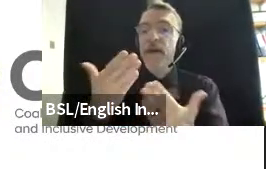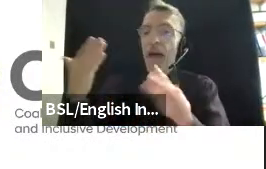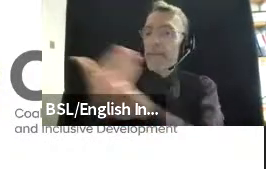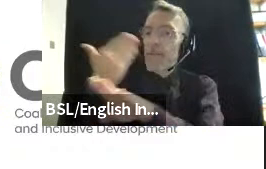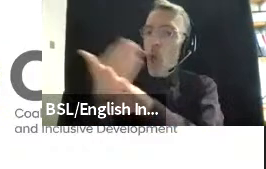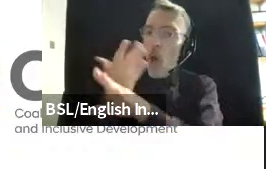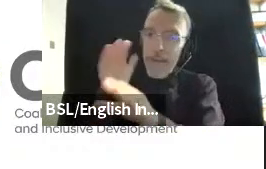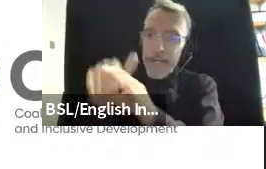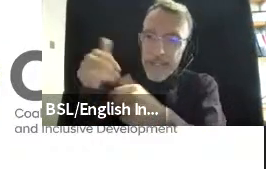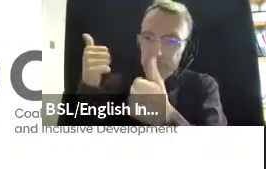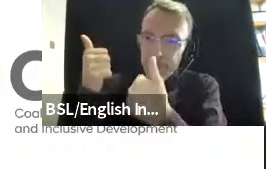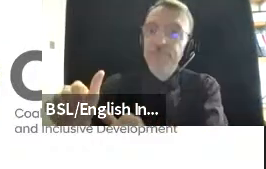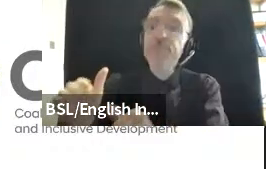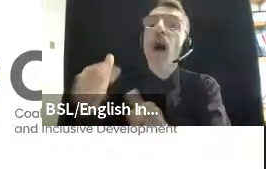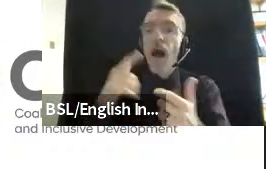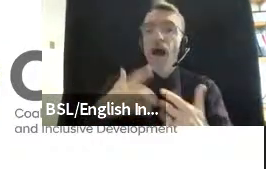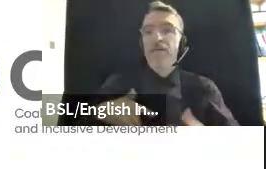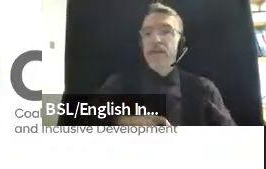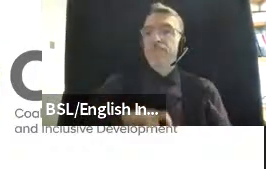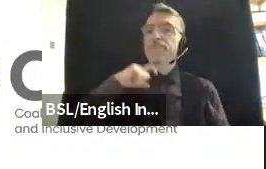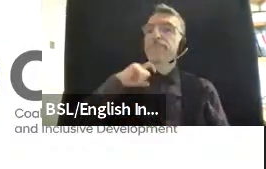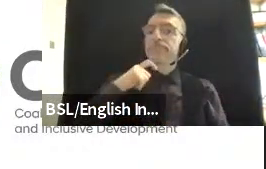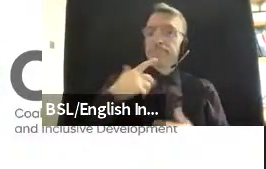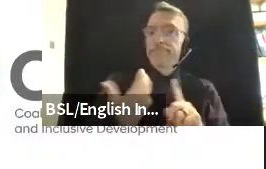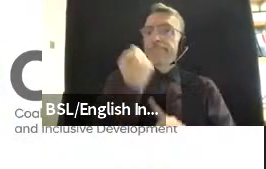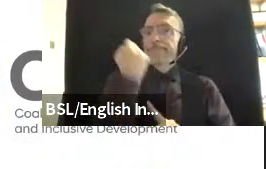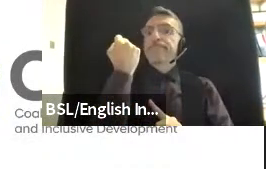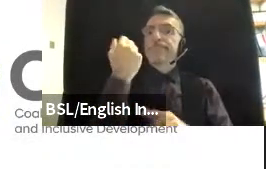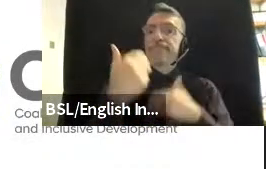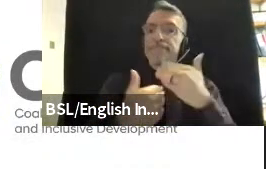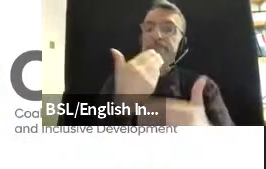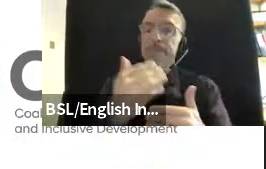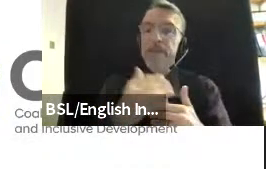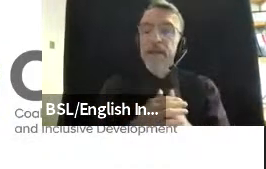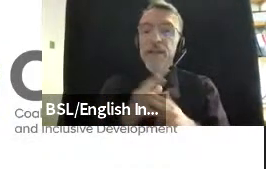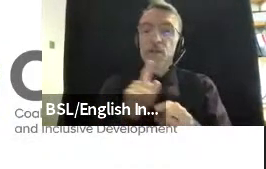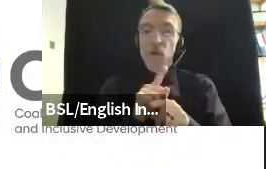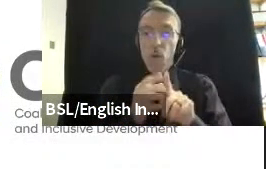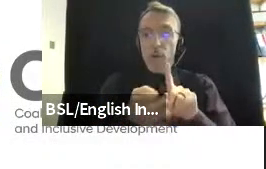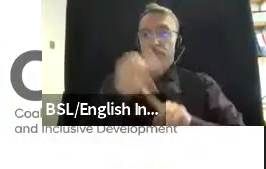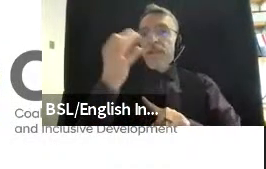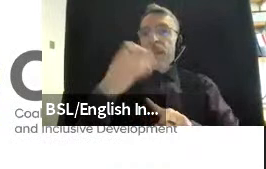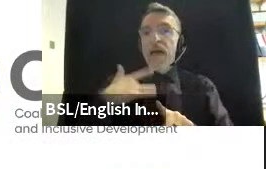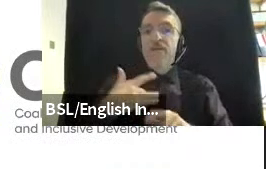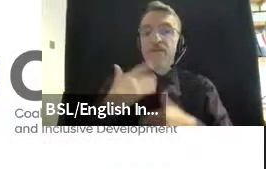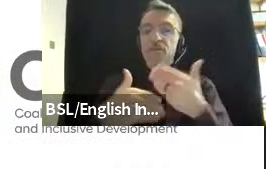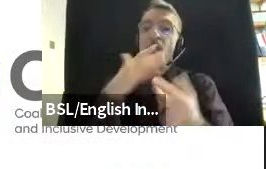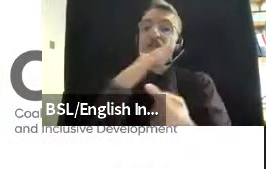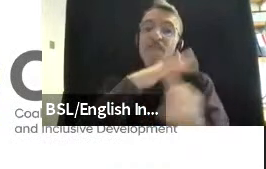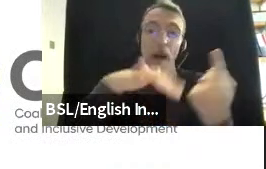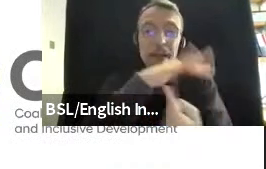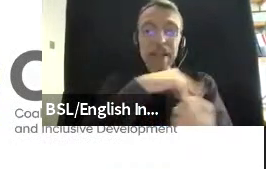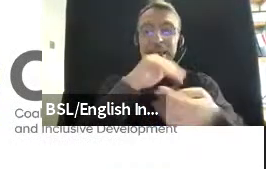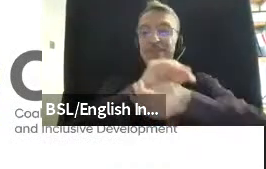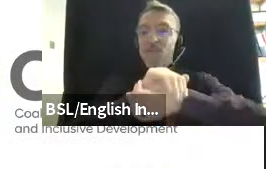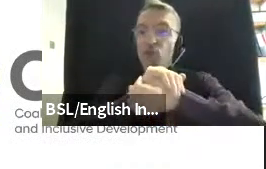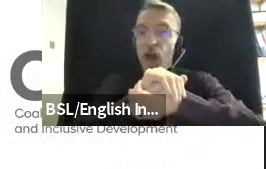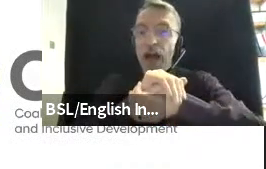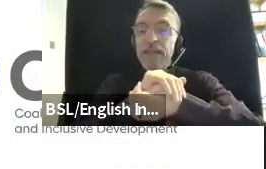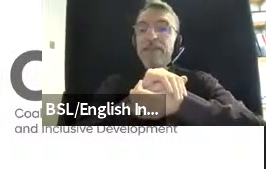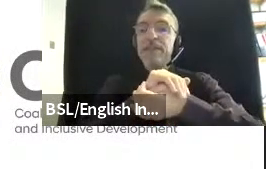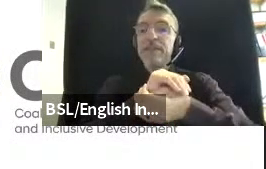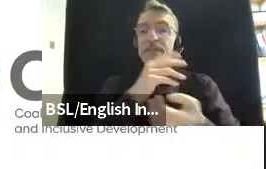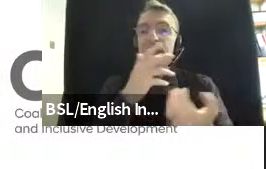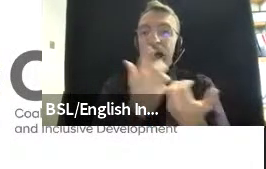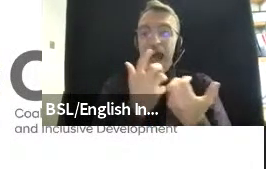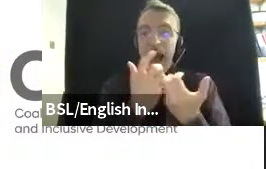So as well as experienced exclusion from their family, other participants gave examples of how their family or their friends fought to get them a